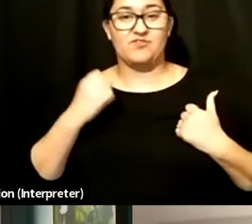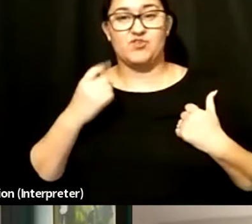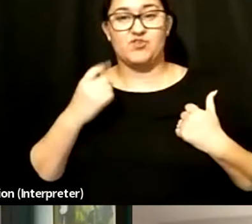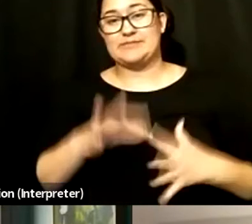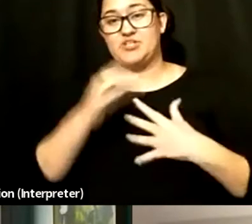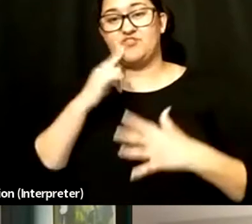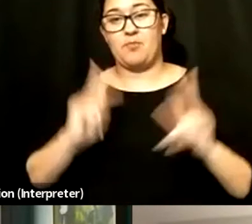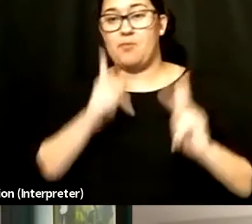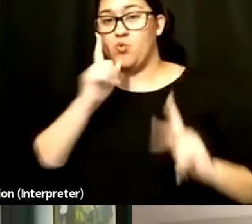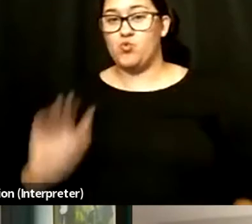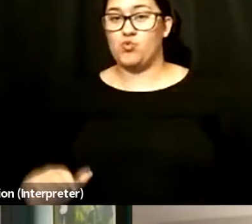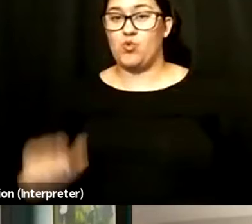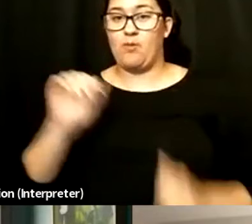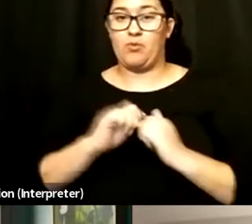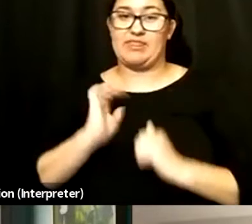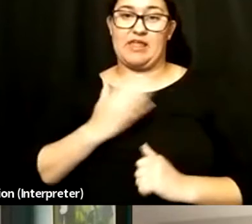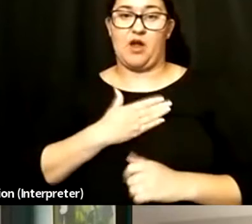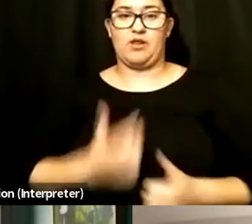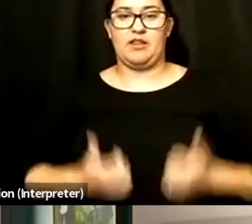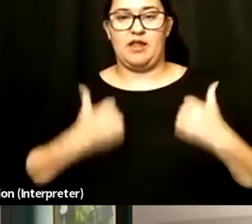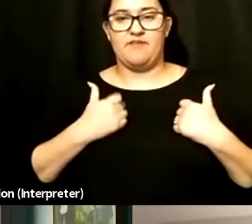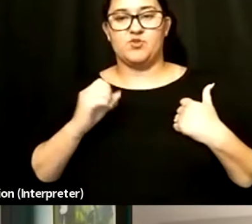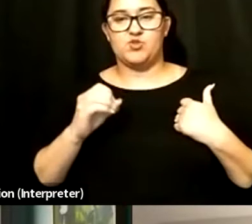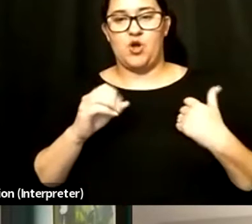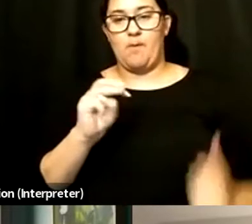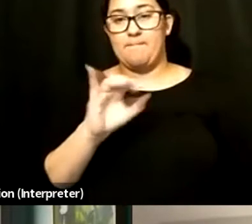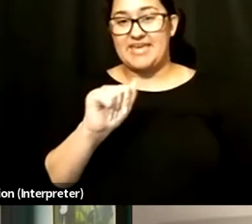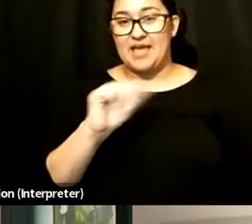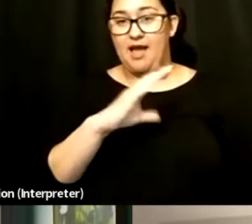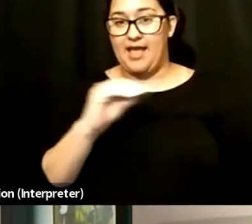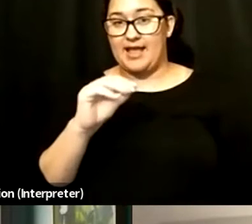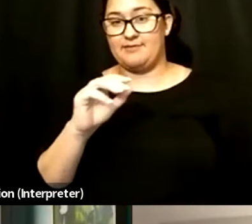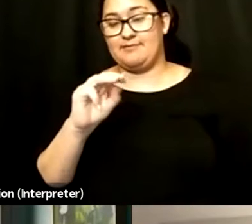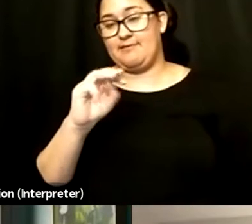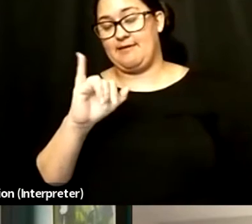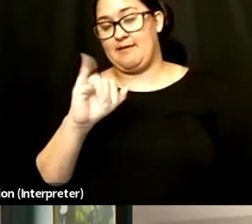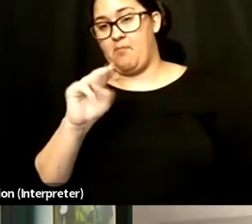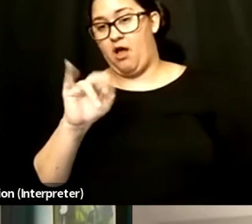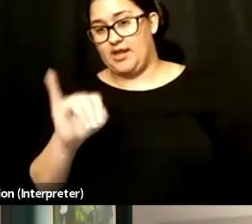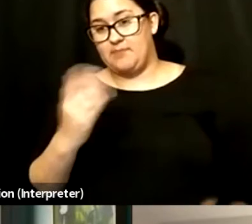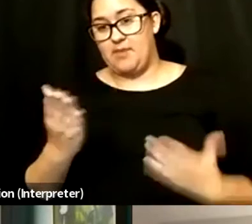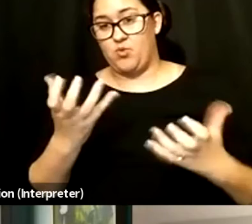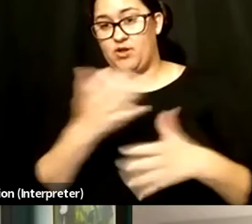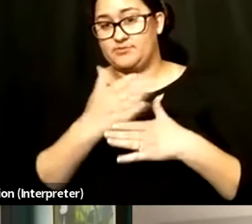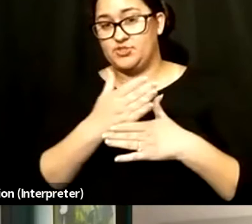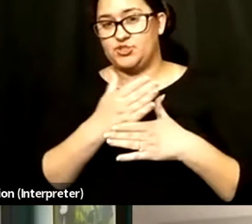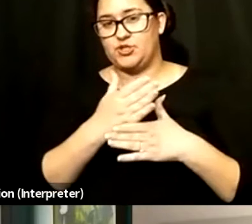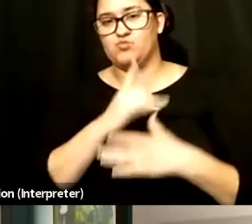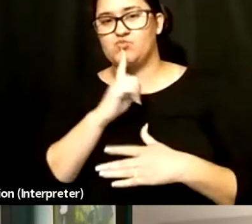So Mia and Imani, could you share kind of maybe a pivotal kind